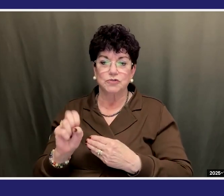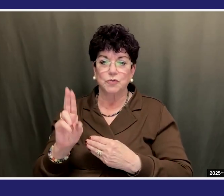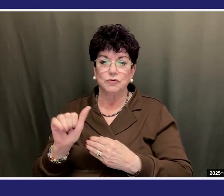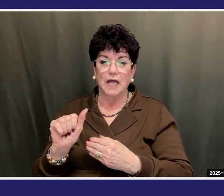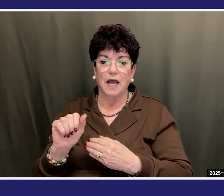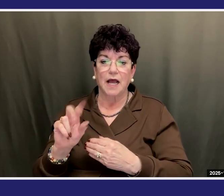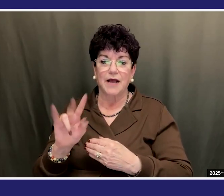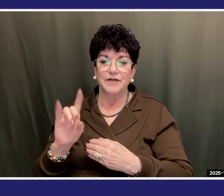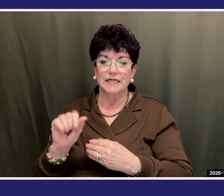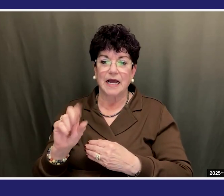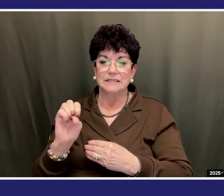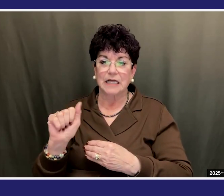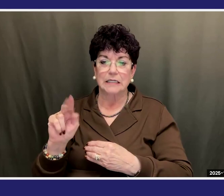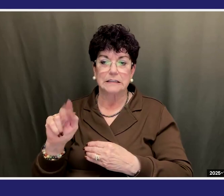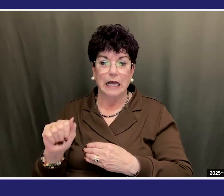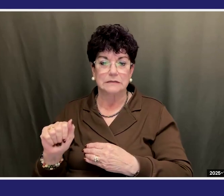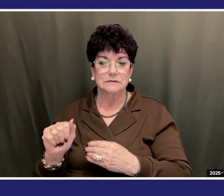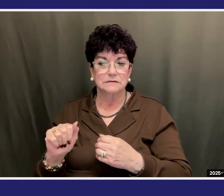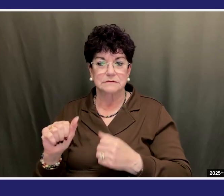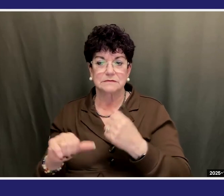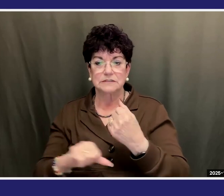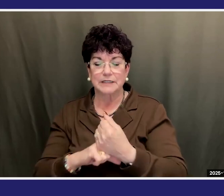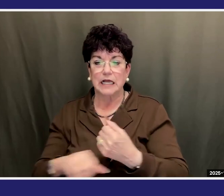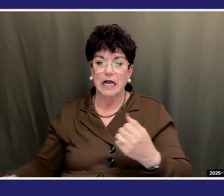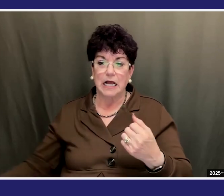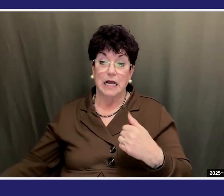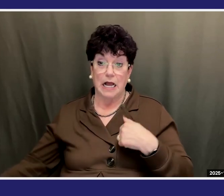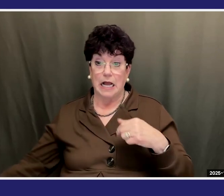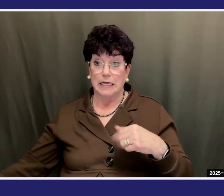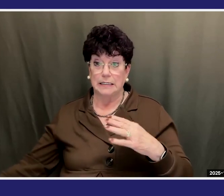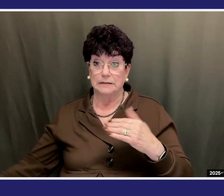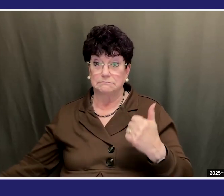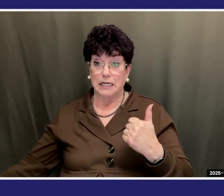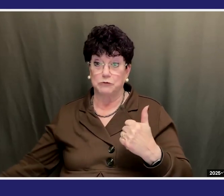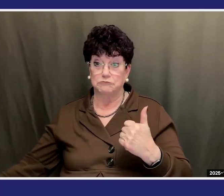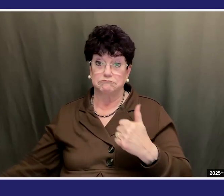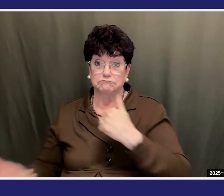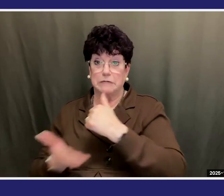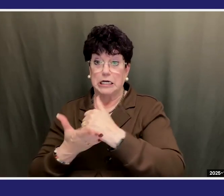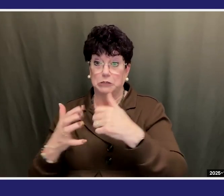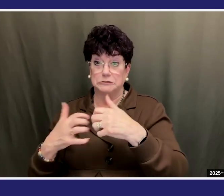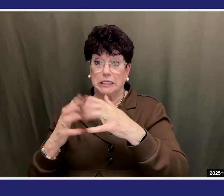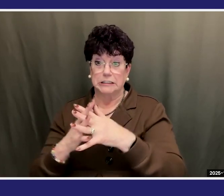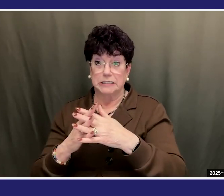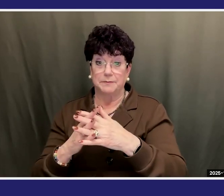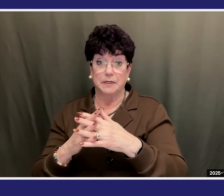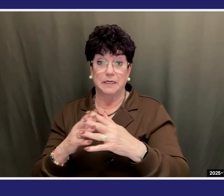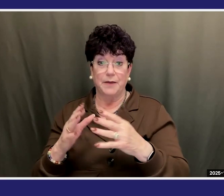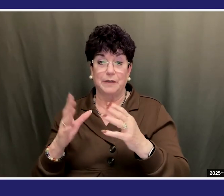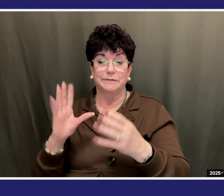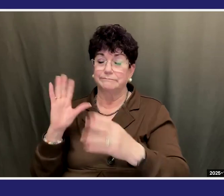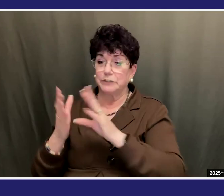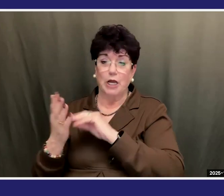which I have been a part of since we started it. And I just want to echo the previous